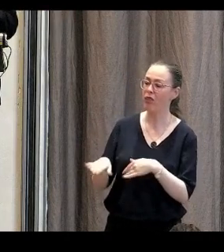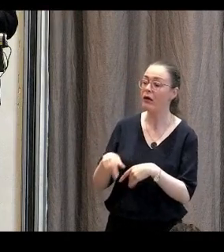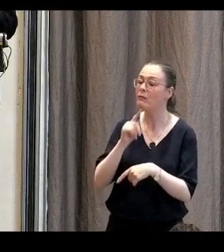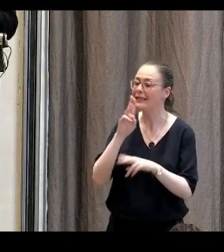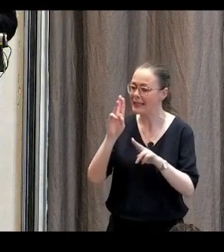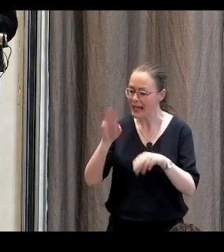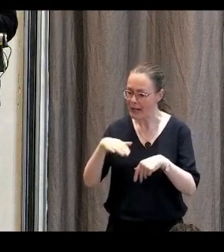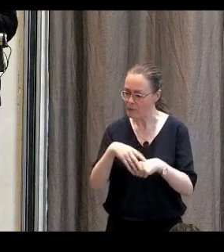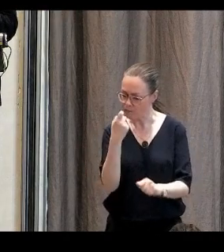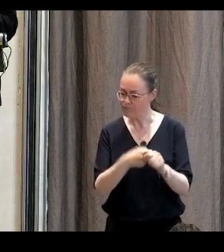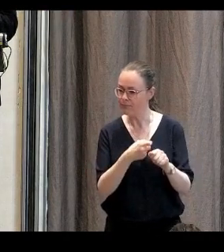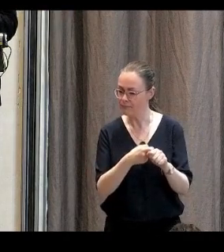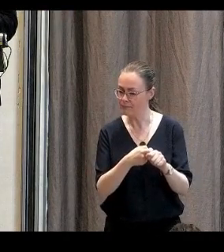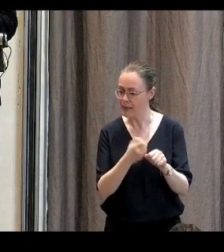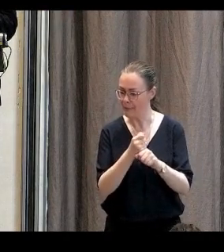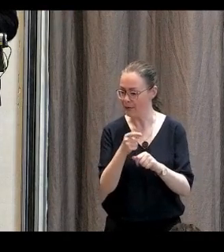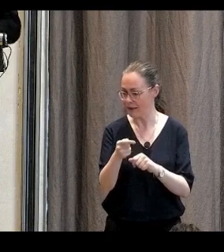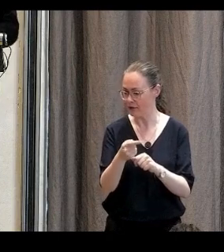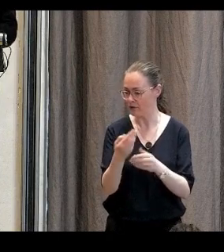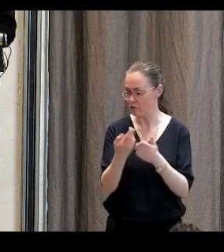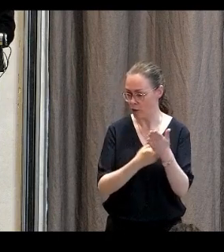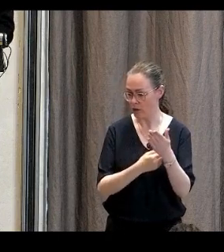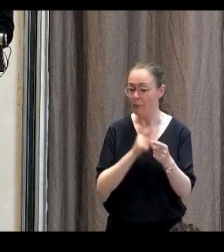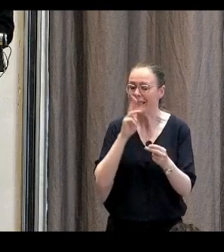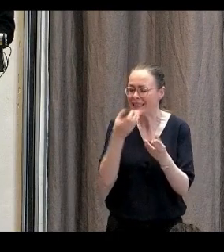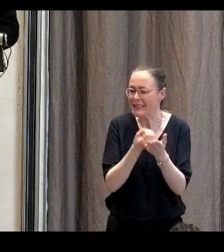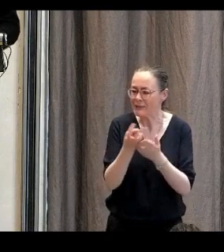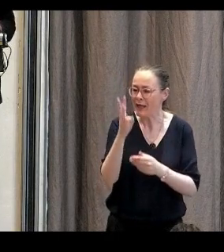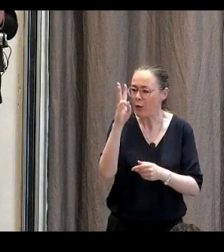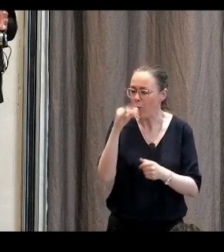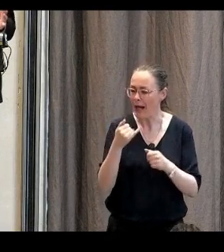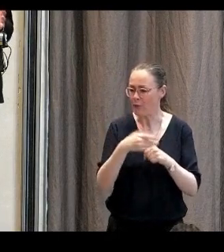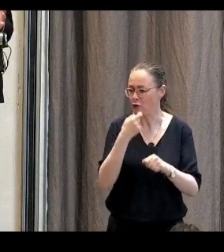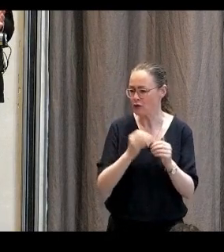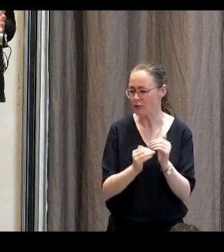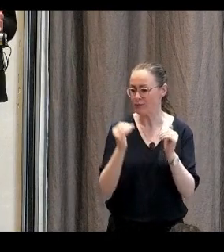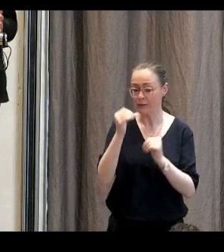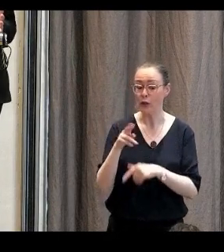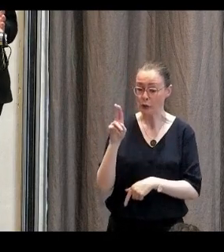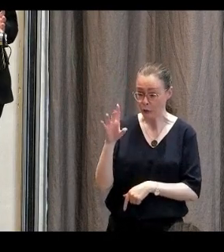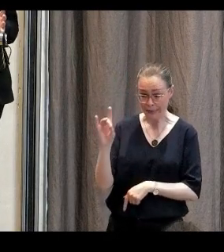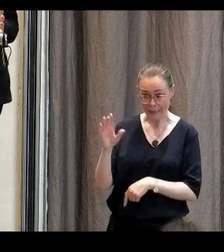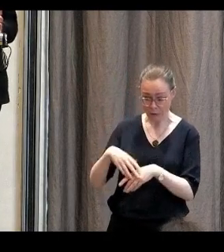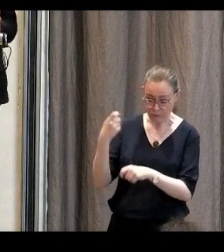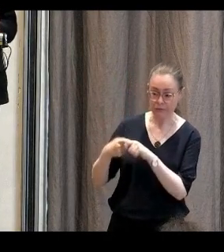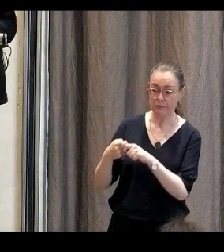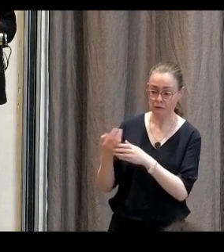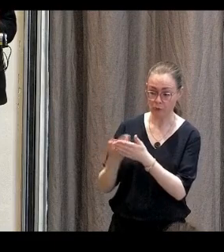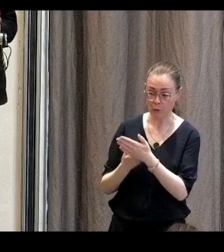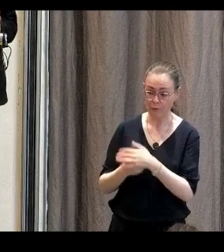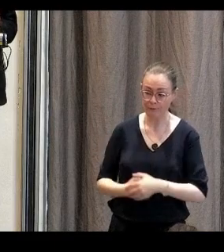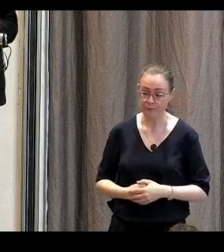be more conservative than that, provided they can justify it. So the UK is actually more conservative than that.